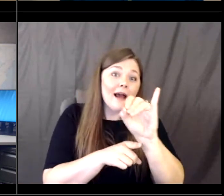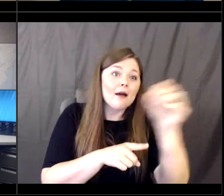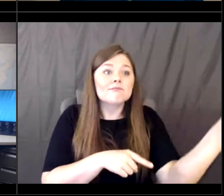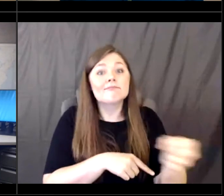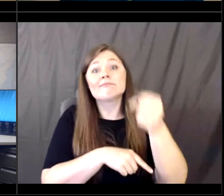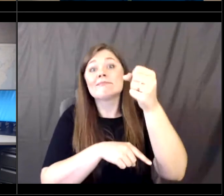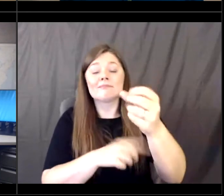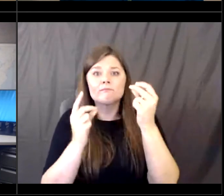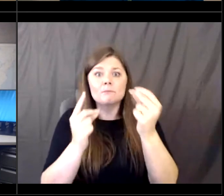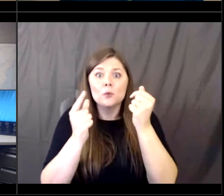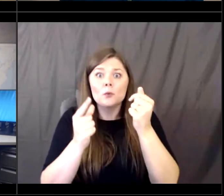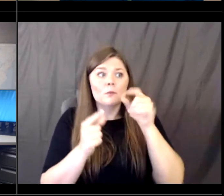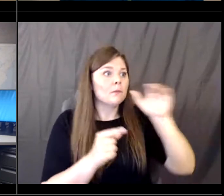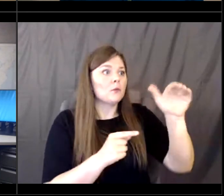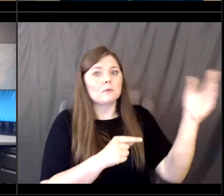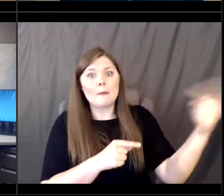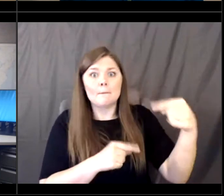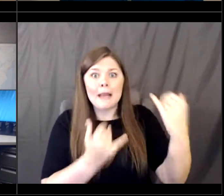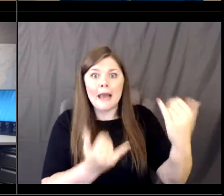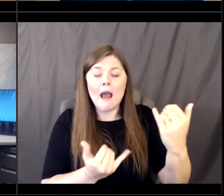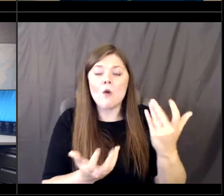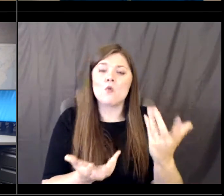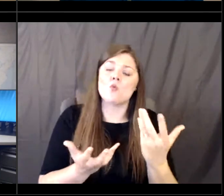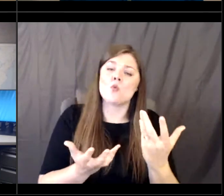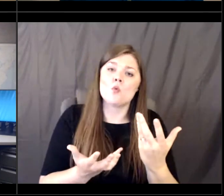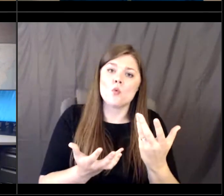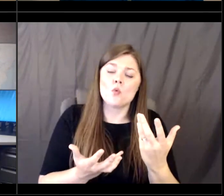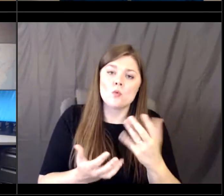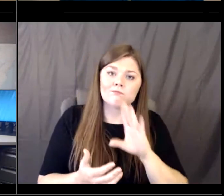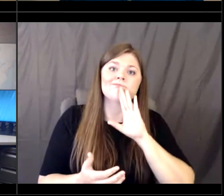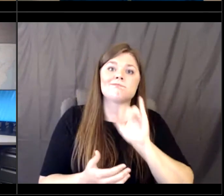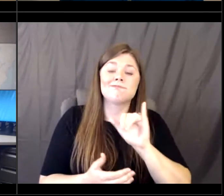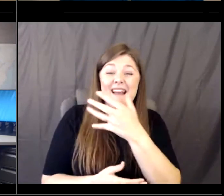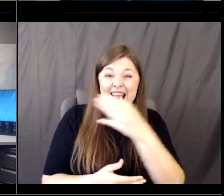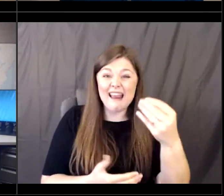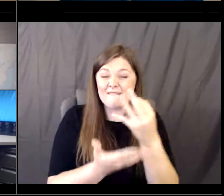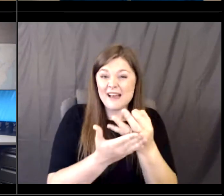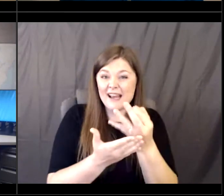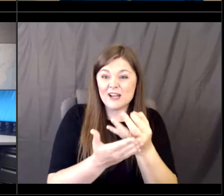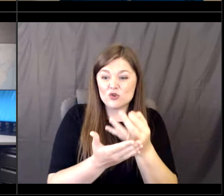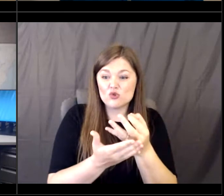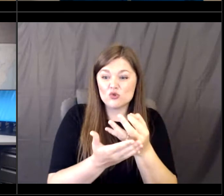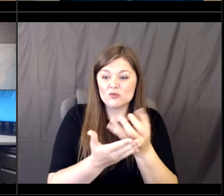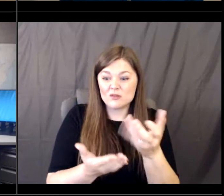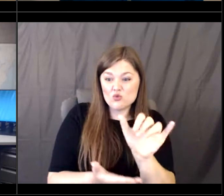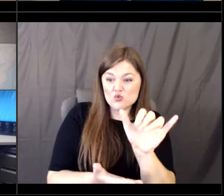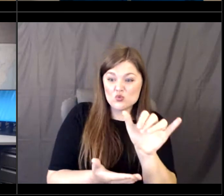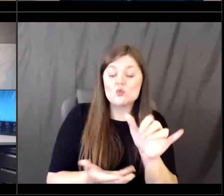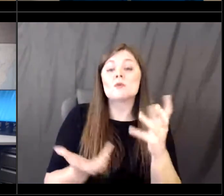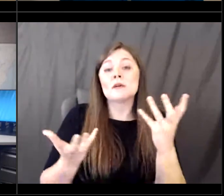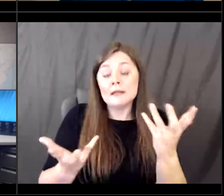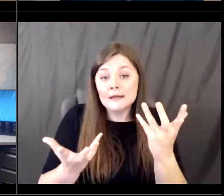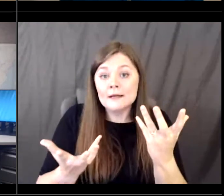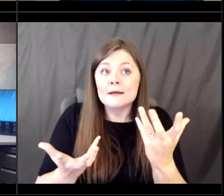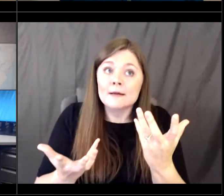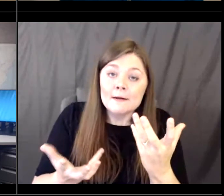at a drop of a hat. And then it's also the financial aspect as well. Now, I will add in, though,